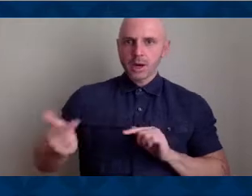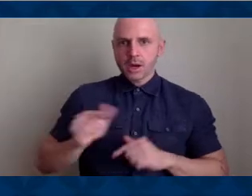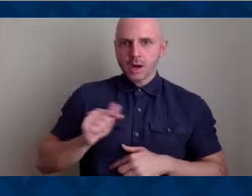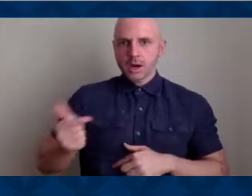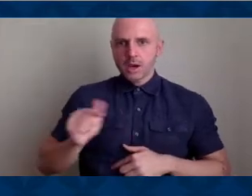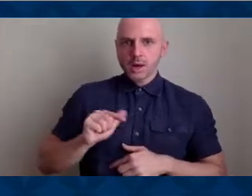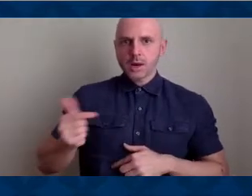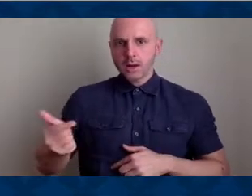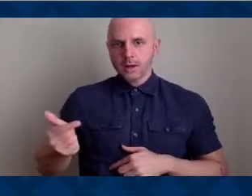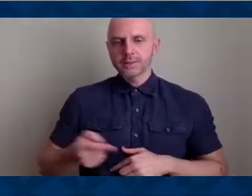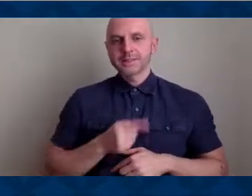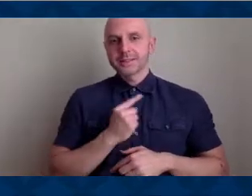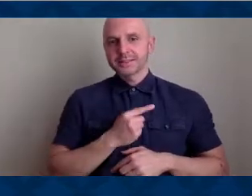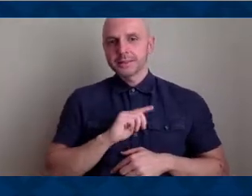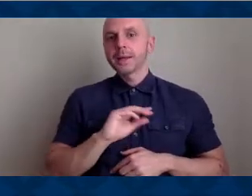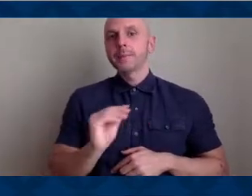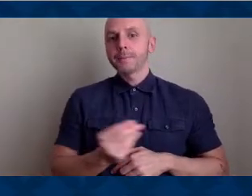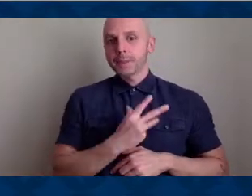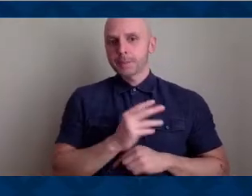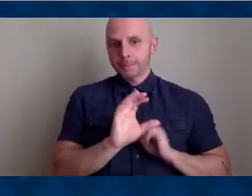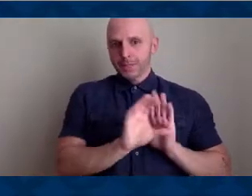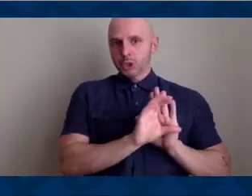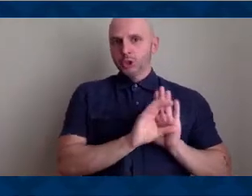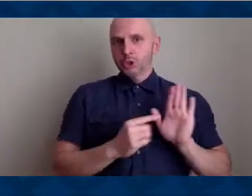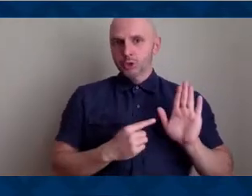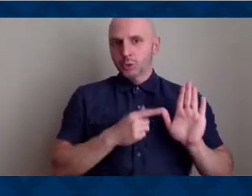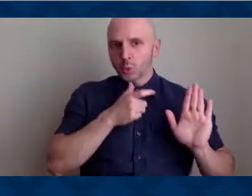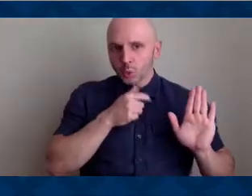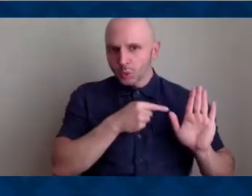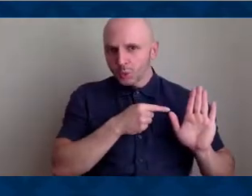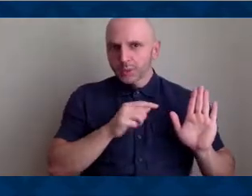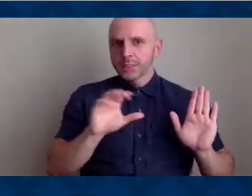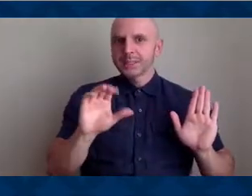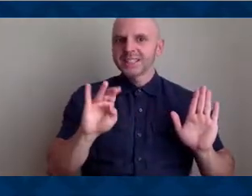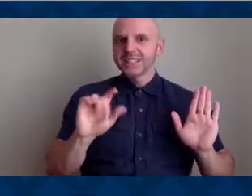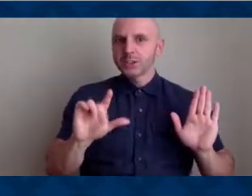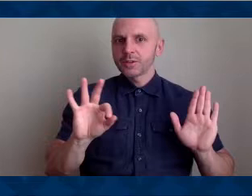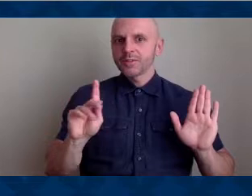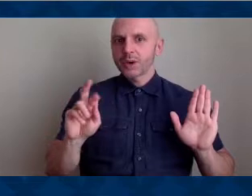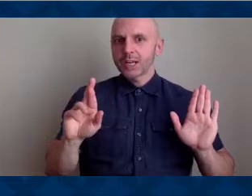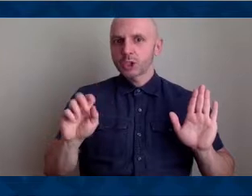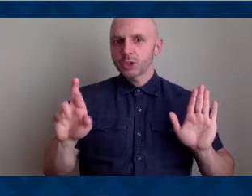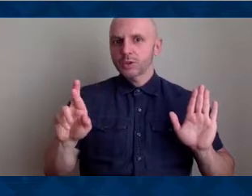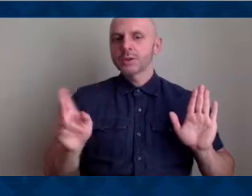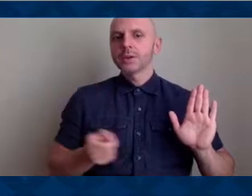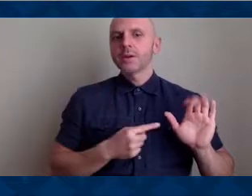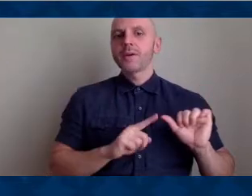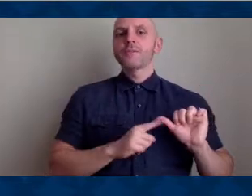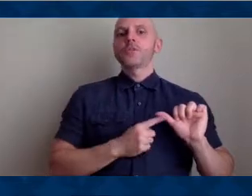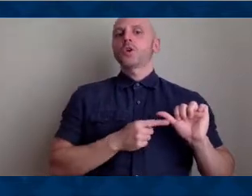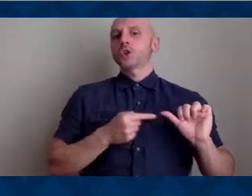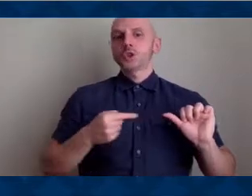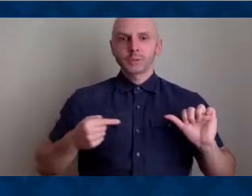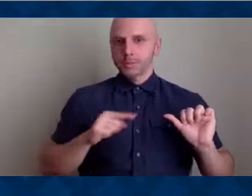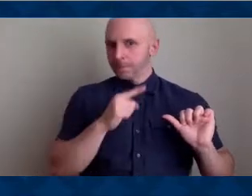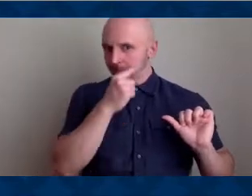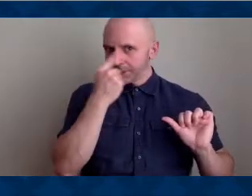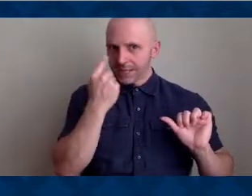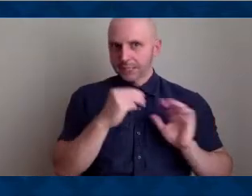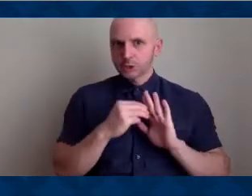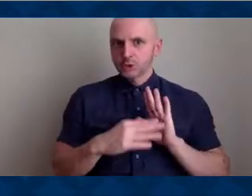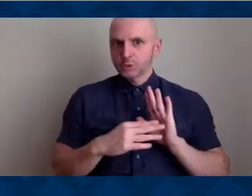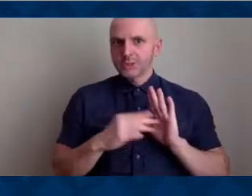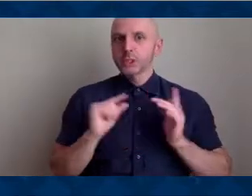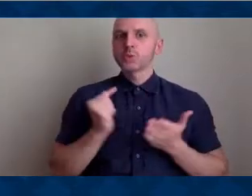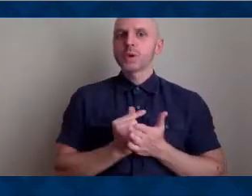The photos here are of Cecil Fraser. He was the first Black law student to graduate from Queen's in 1961. And we've